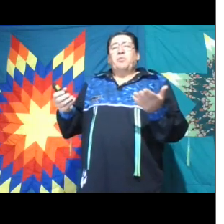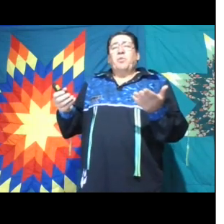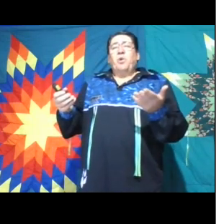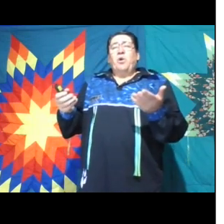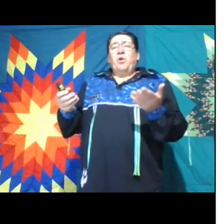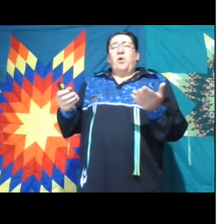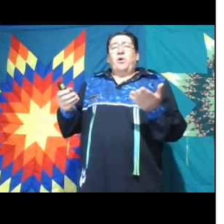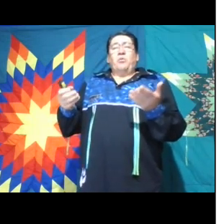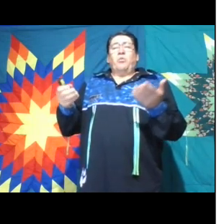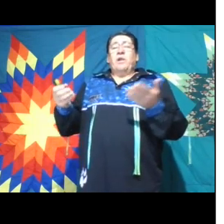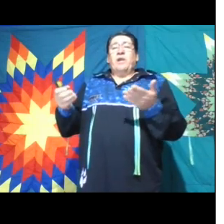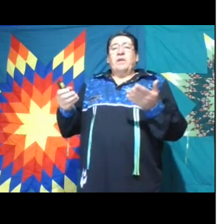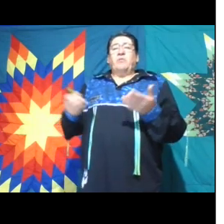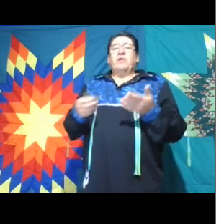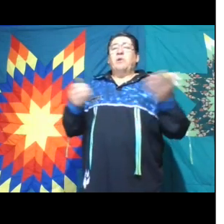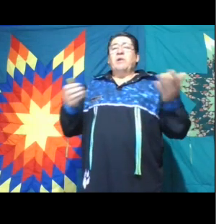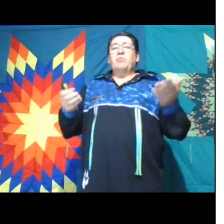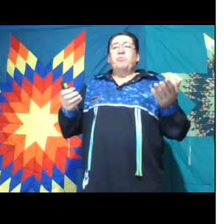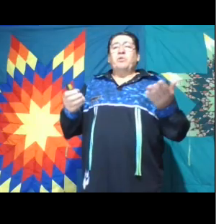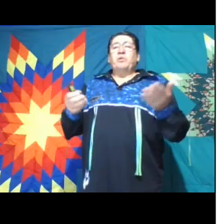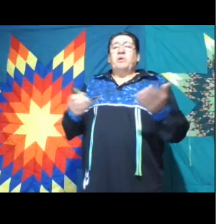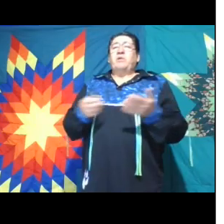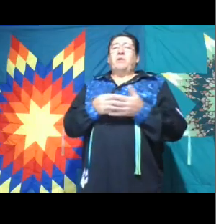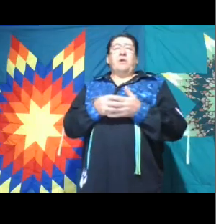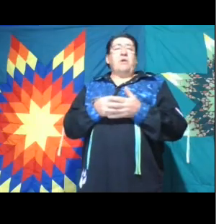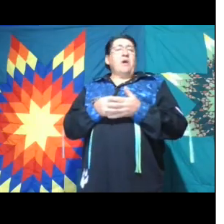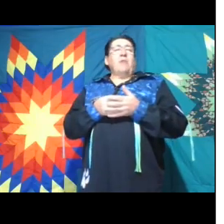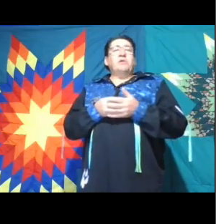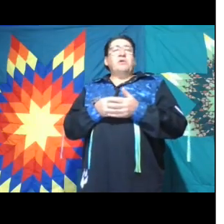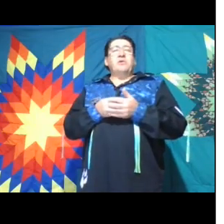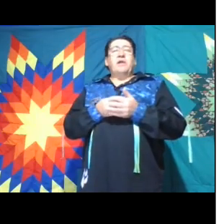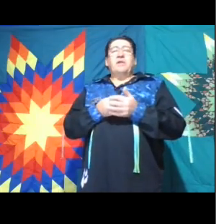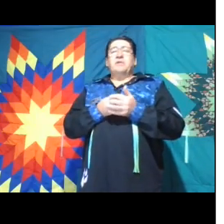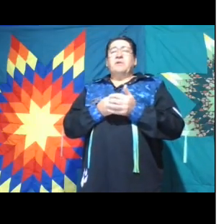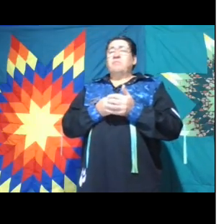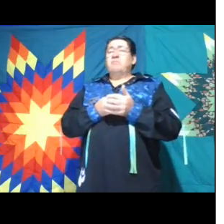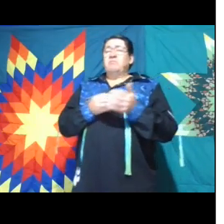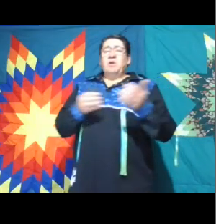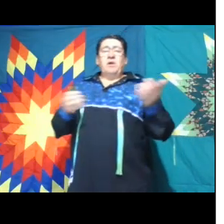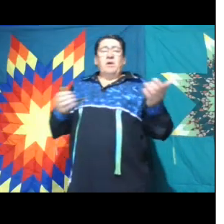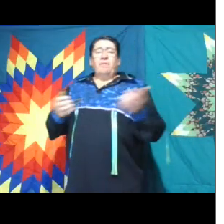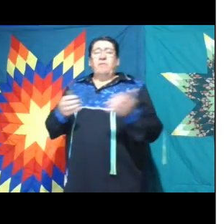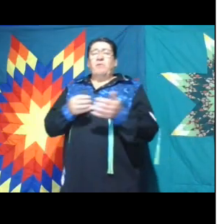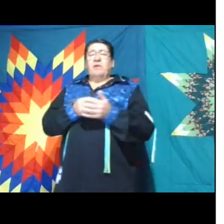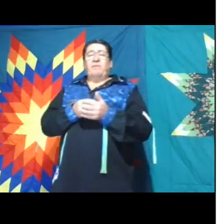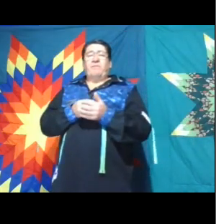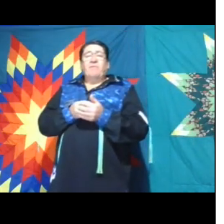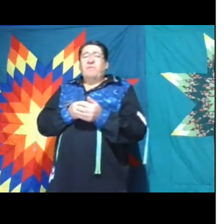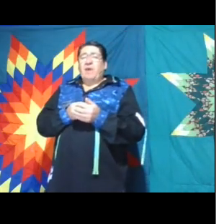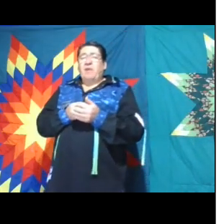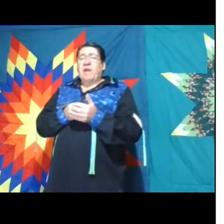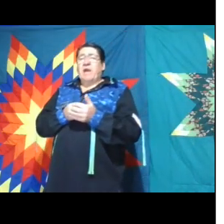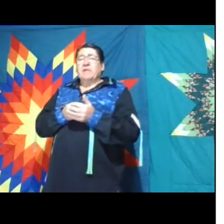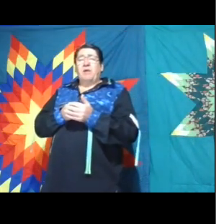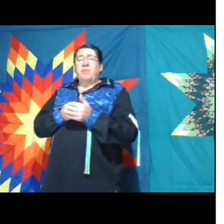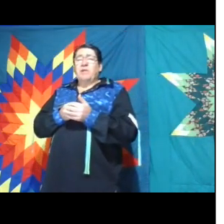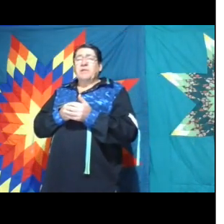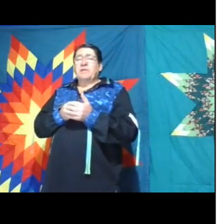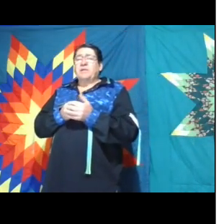sleep one night. With 20 people, I'm sure that there's every family